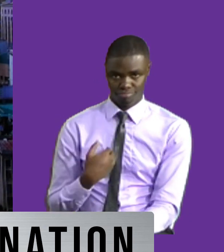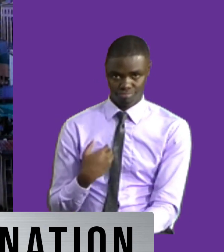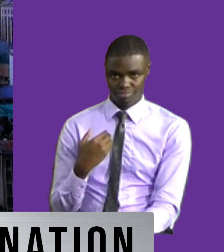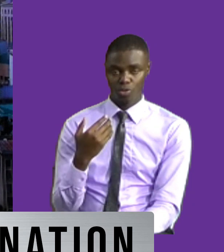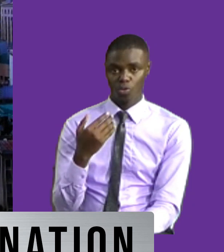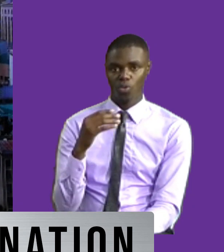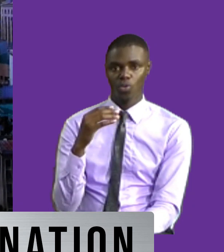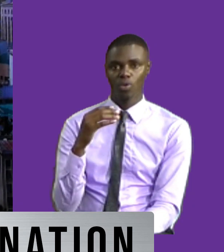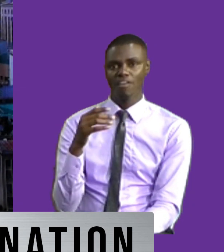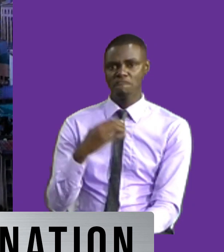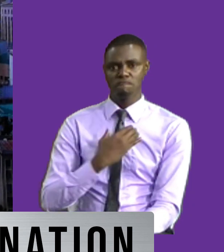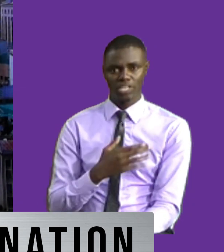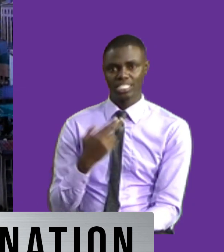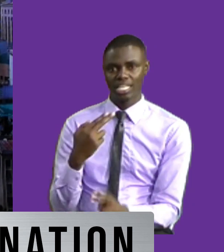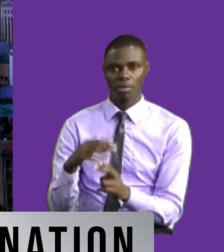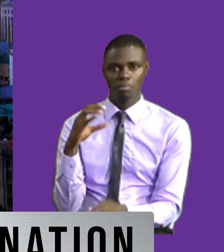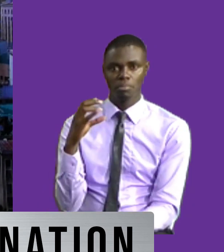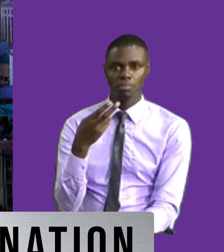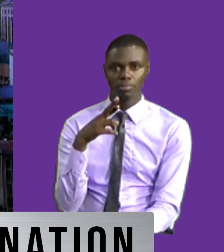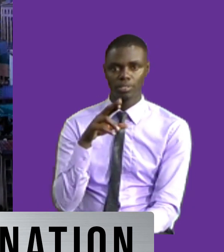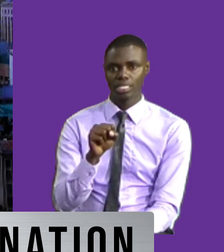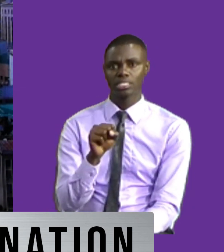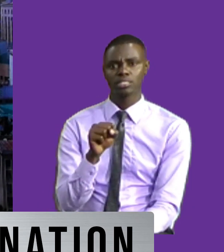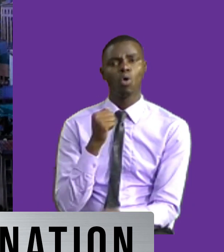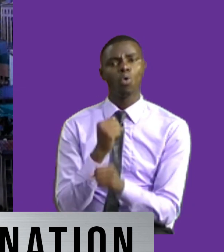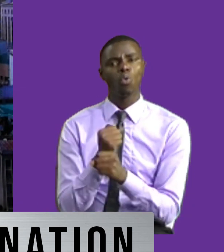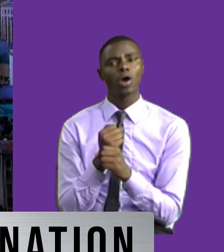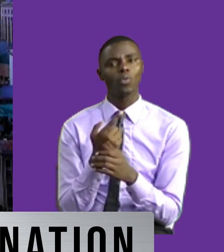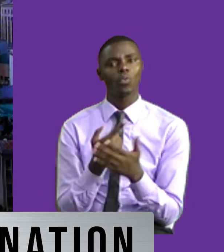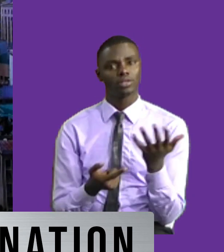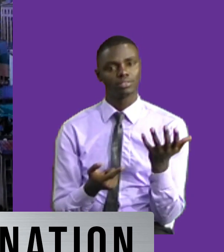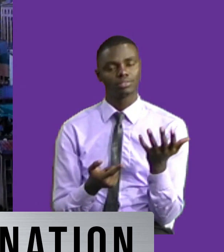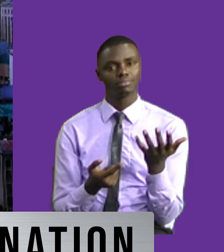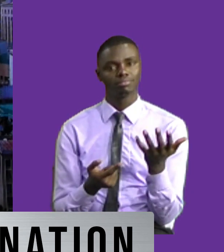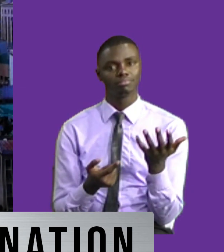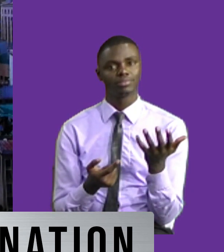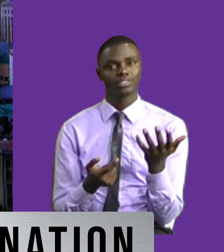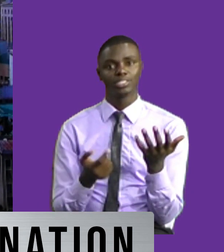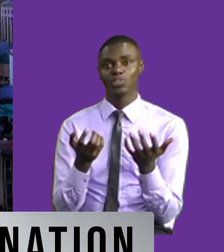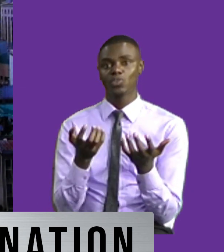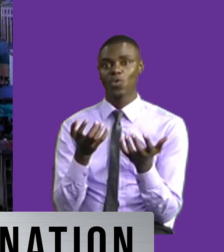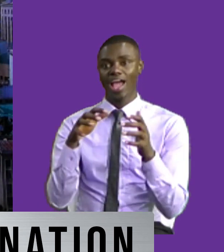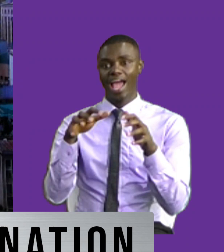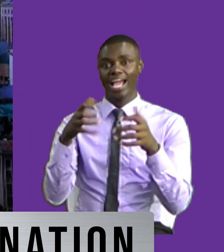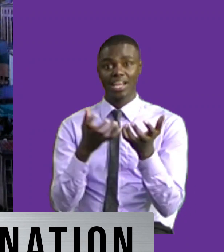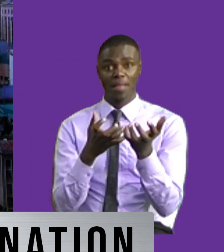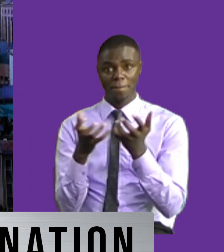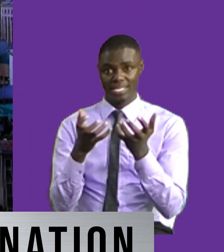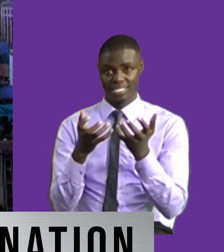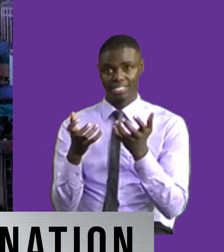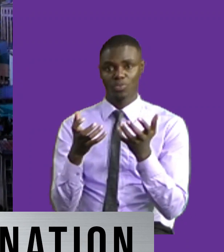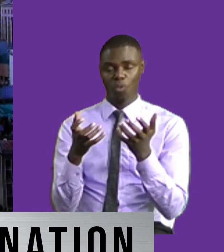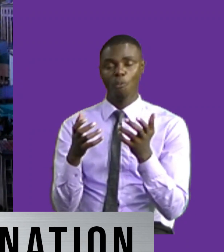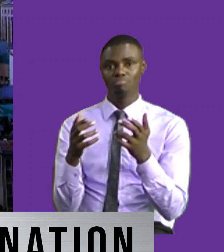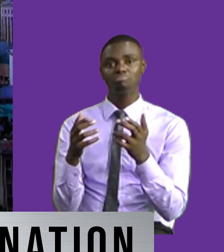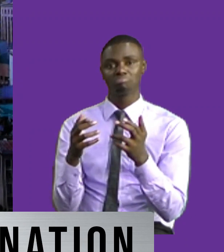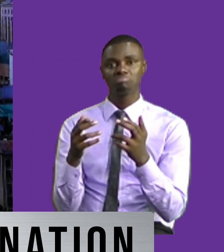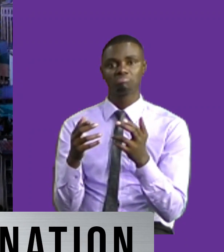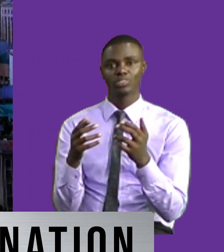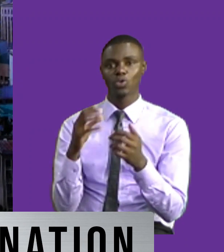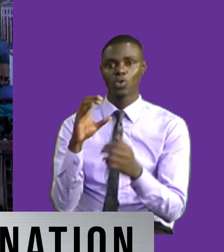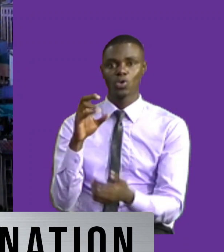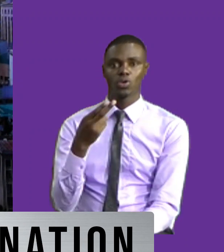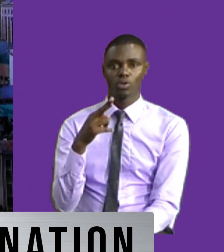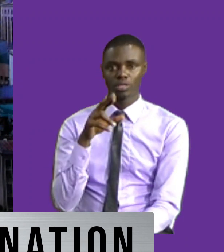Christopher NZAU, what do you do? Agribusiness? That is that's your portfolio. That's my name. Okay.